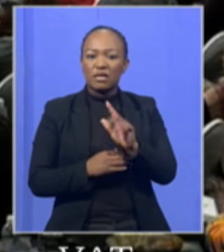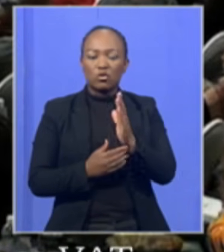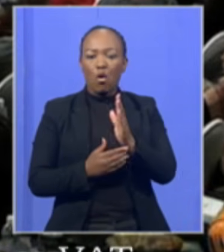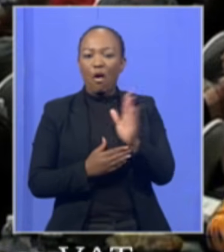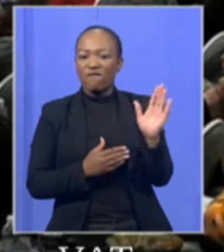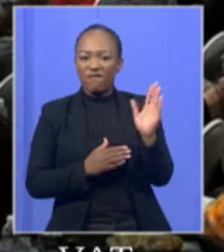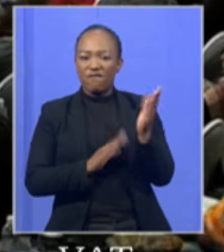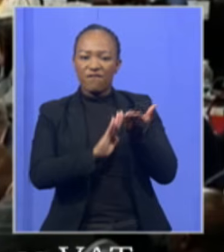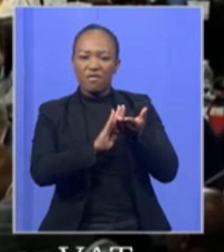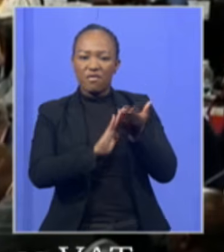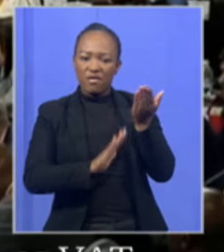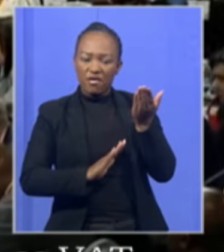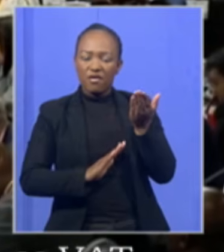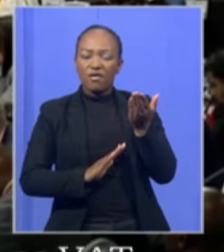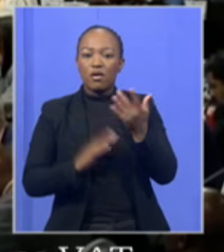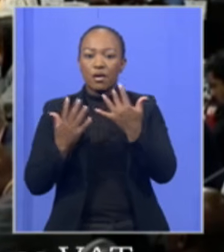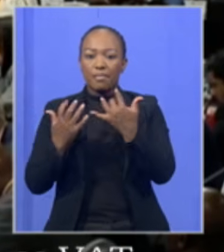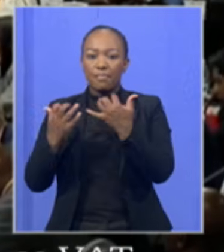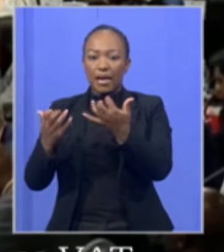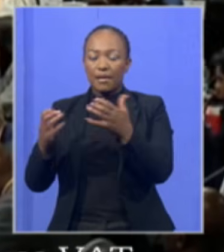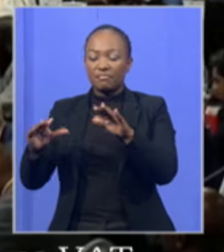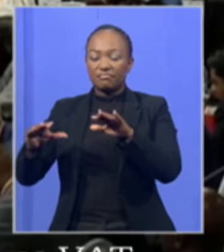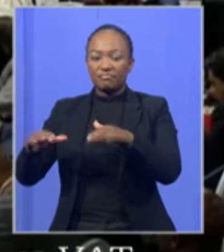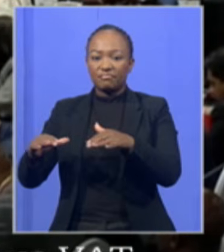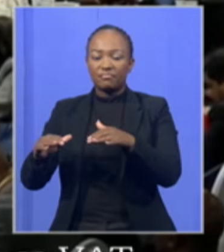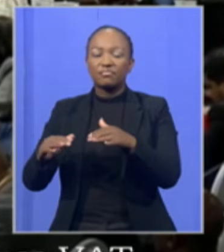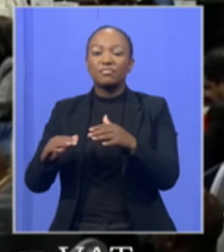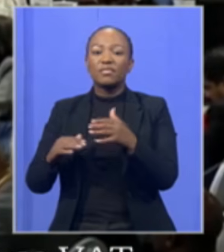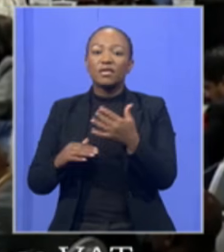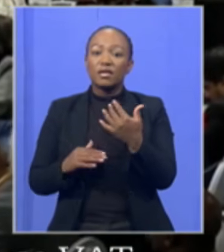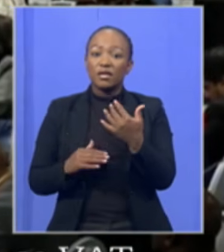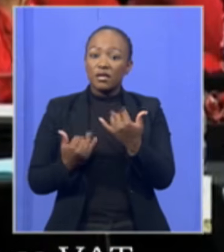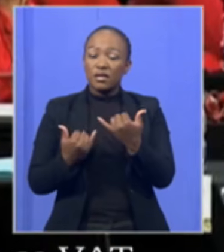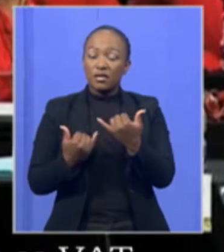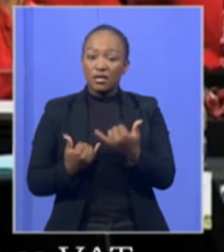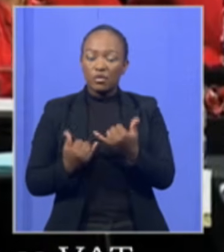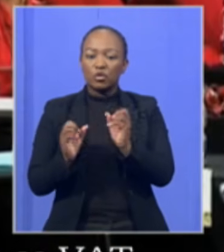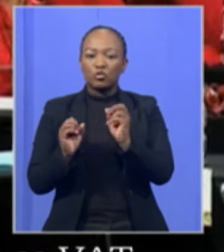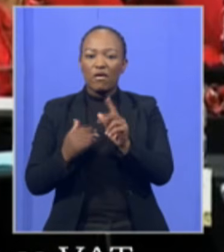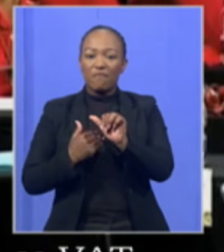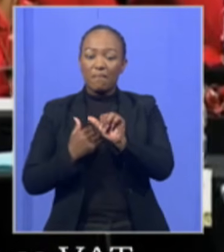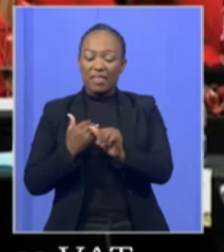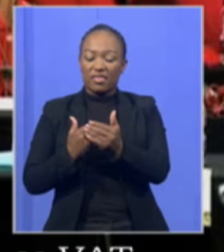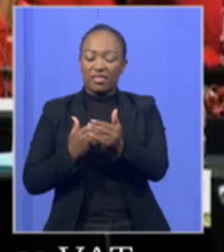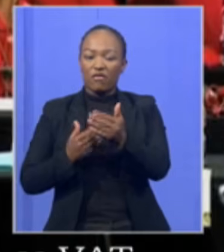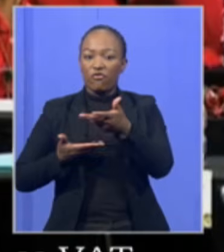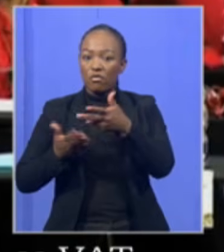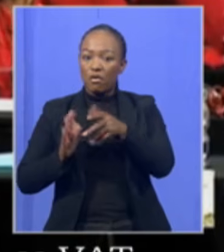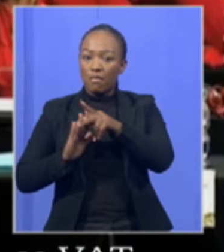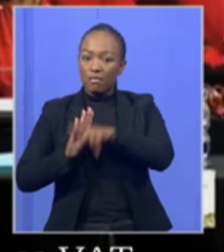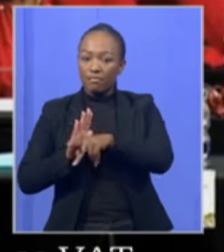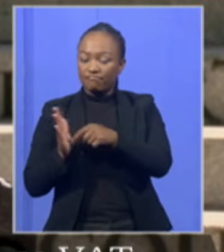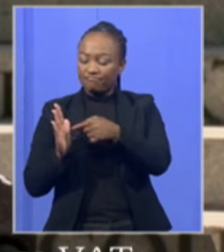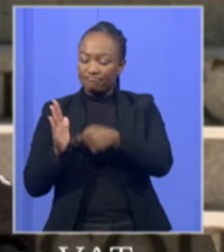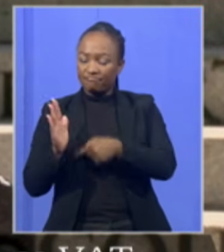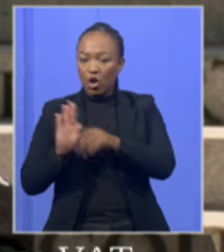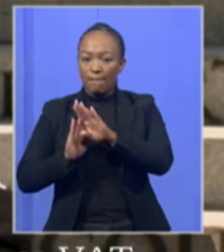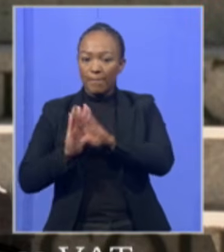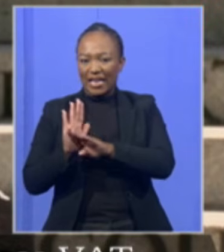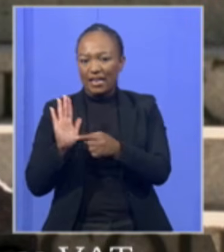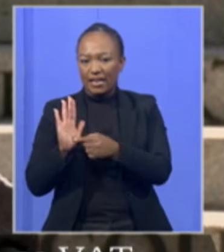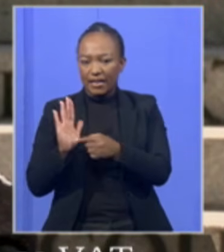la badirisi. Palamente e na le dikgwedi di le 12 go samagana le molaokakangwa ono. Obviously, the second